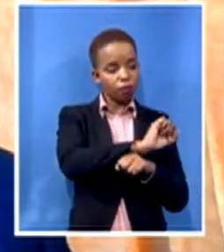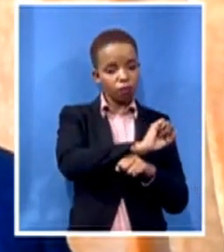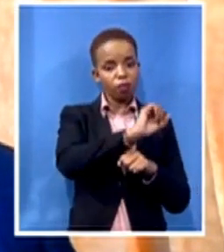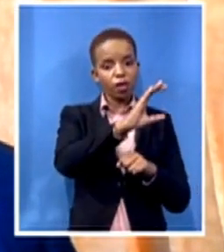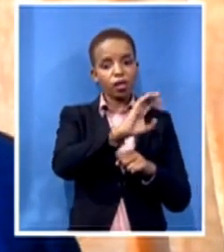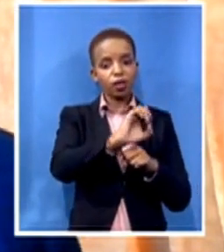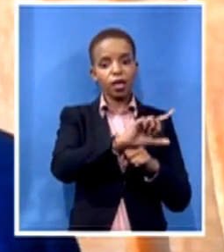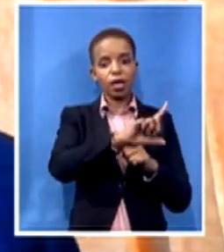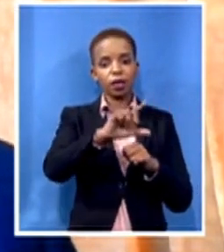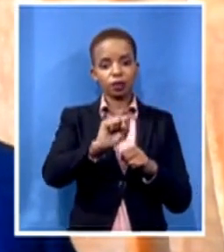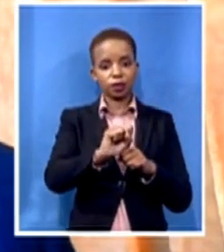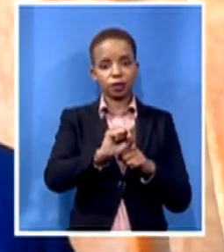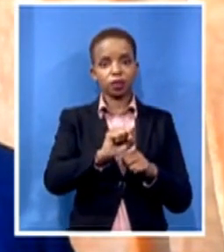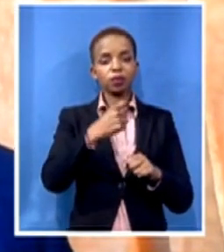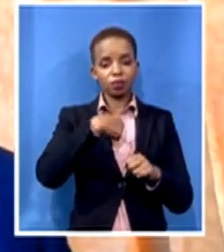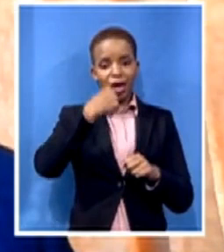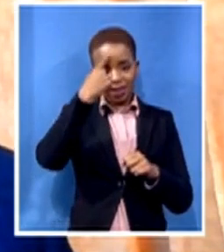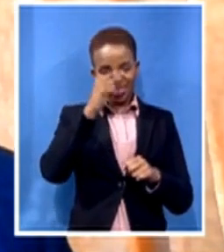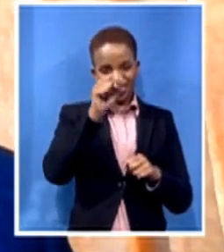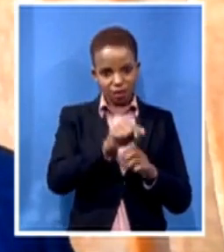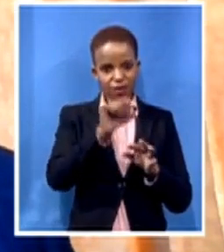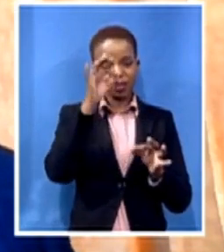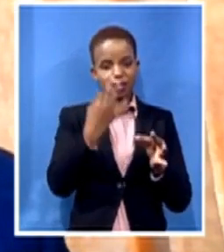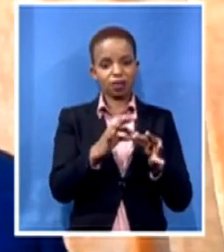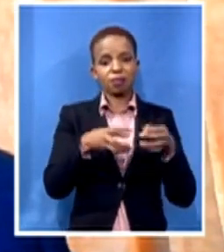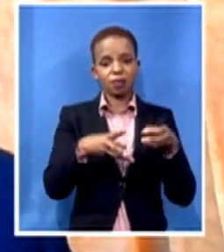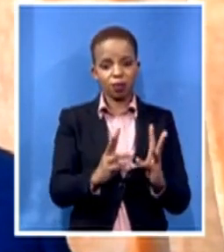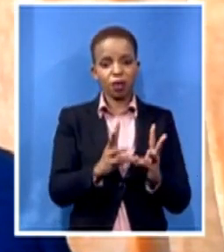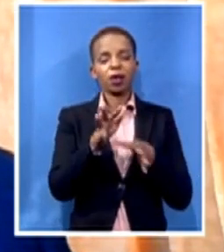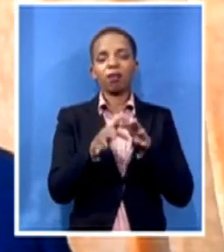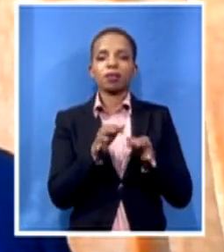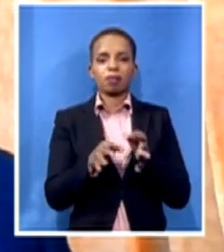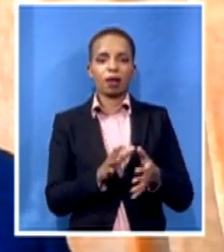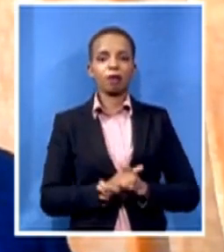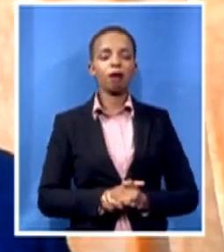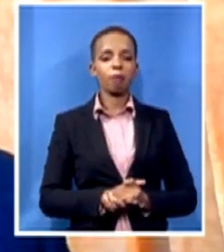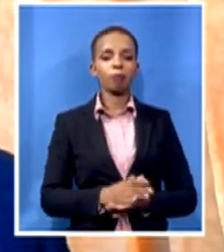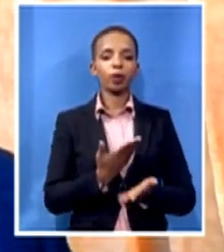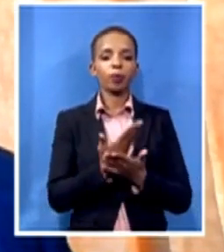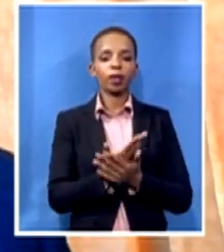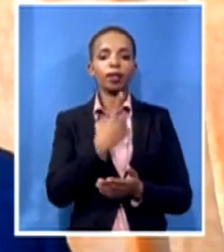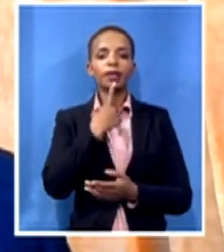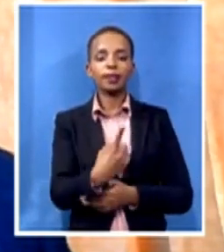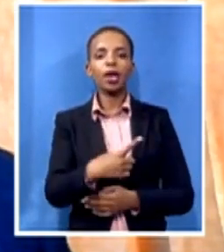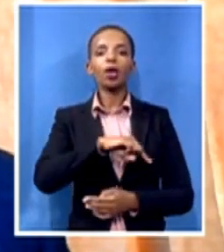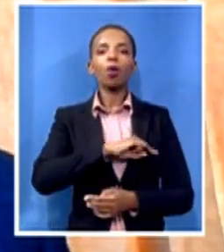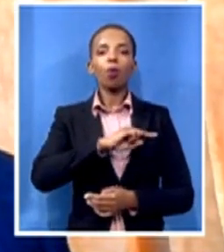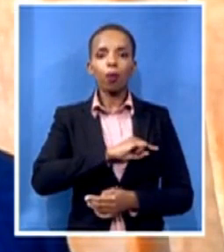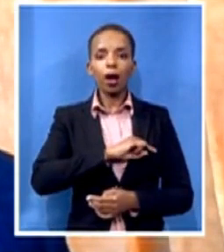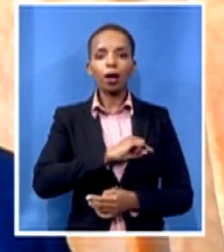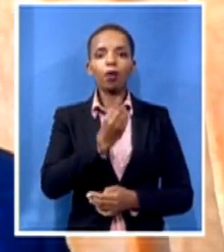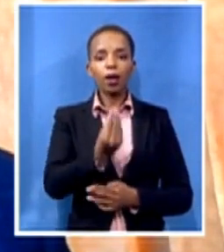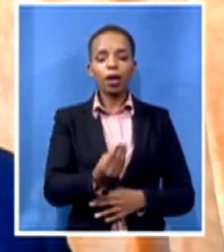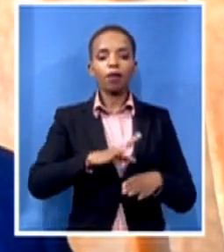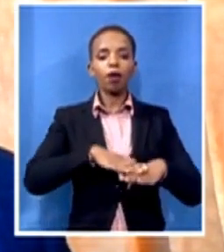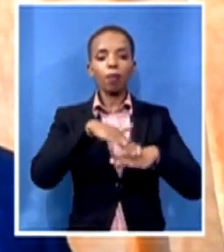and it can explain why we have got more prevalence of COVID-19 infection in